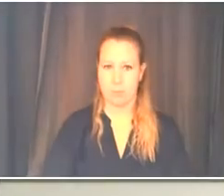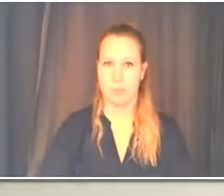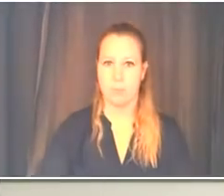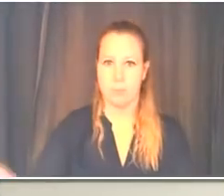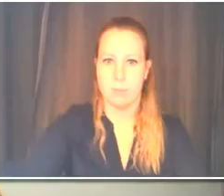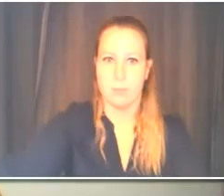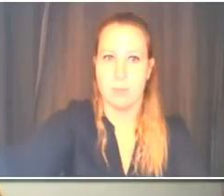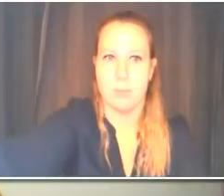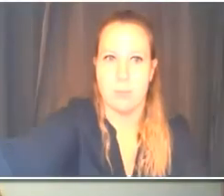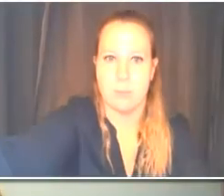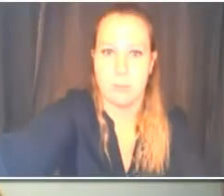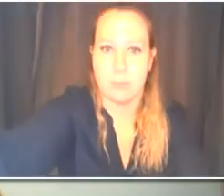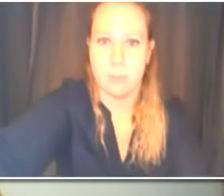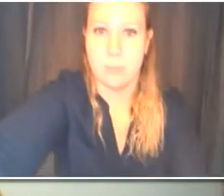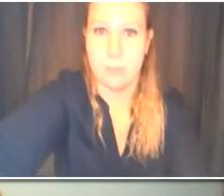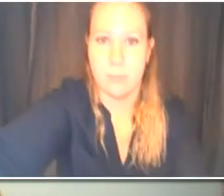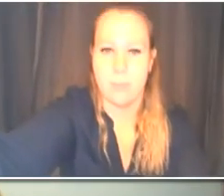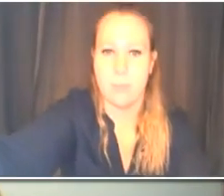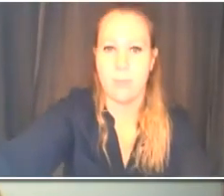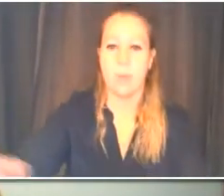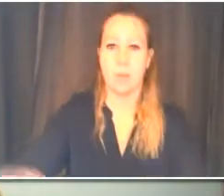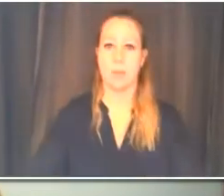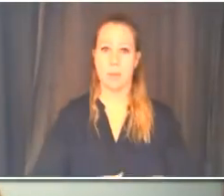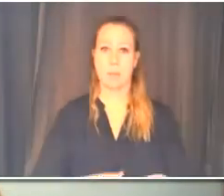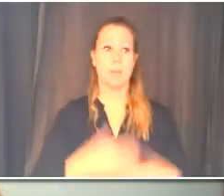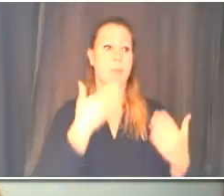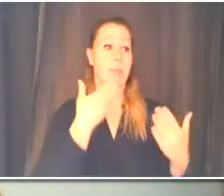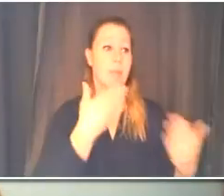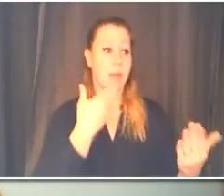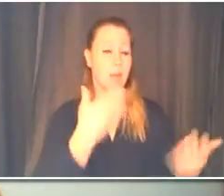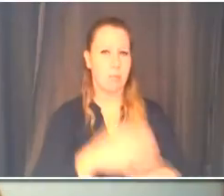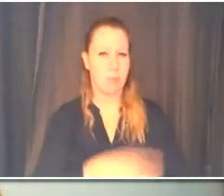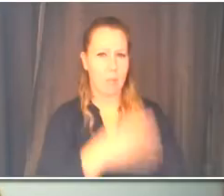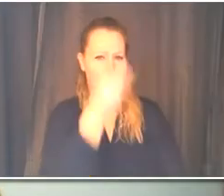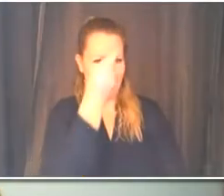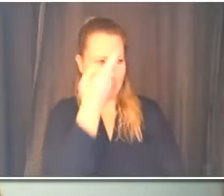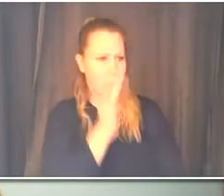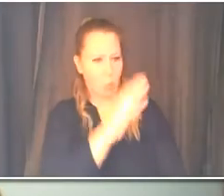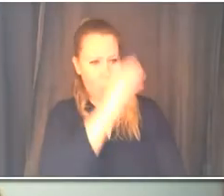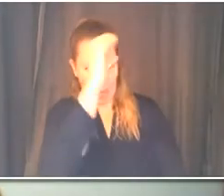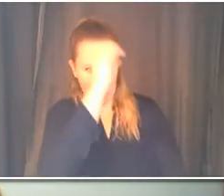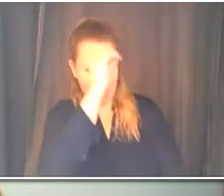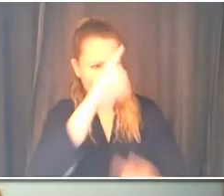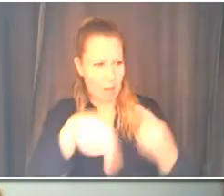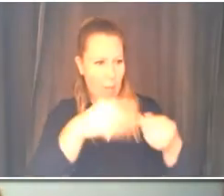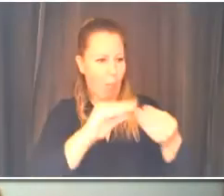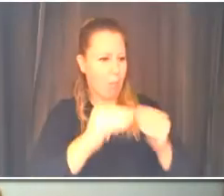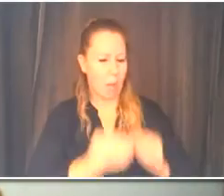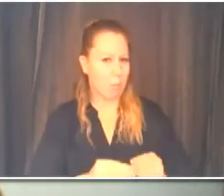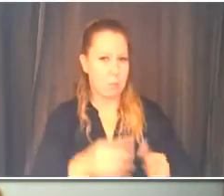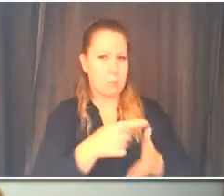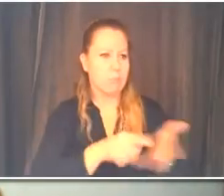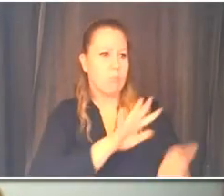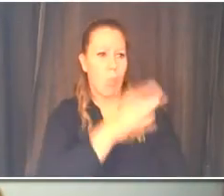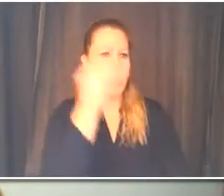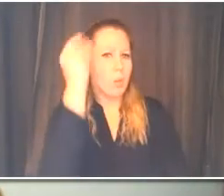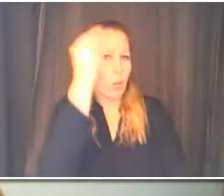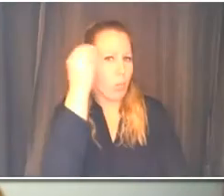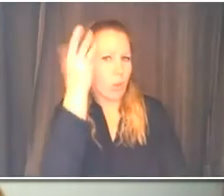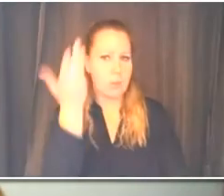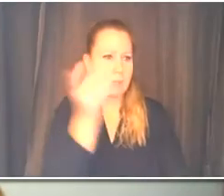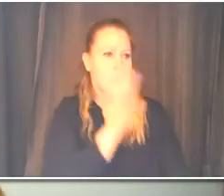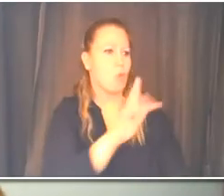numbers well um I like I like to to to think that that's going to be the million dooll question that we're going to be looking at and really